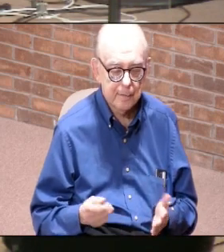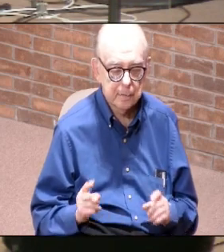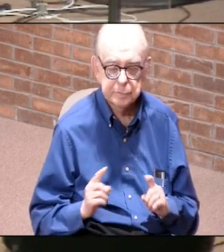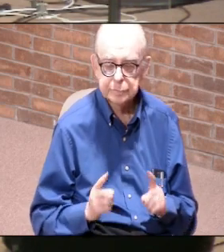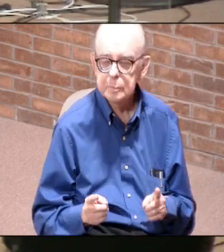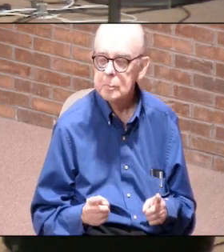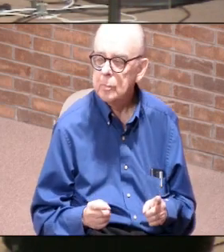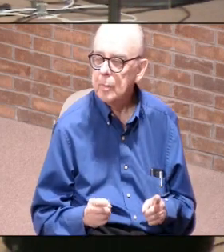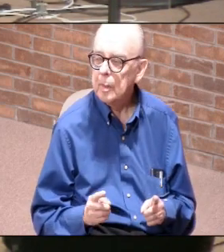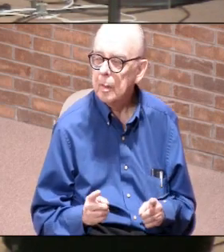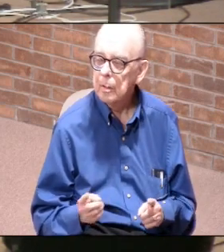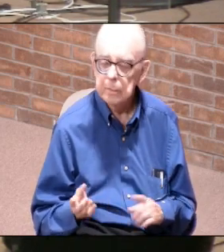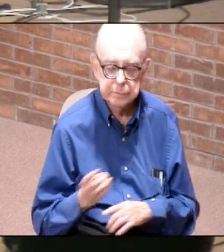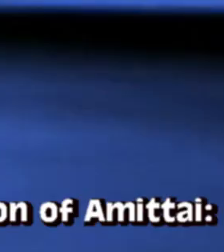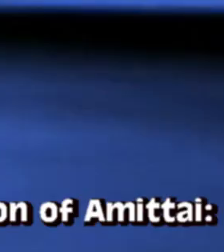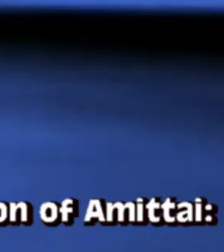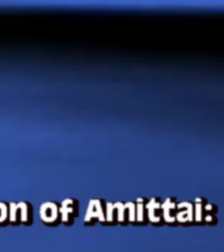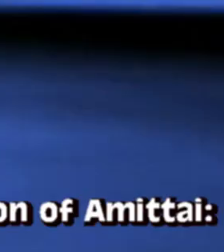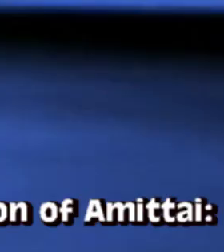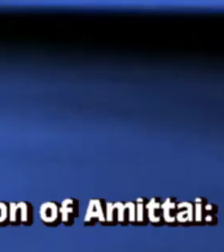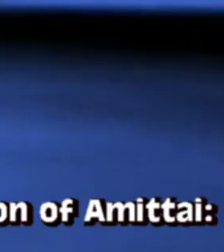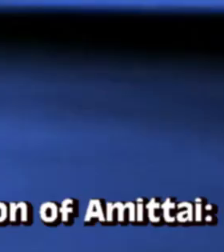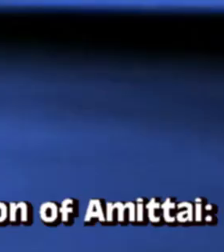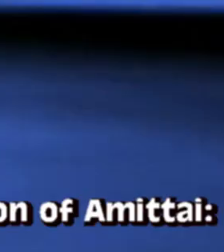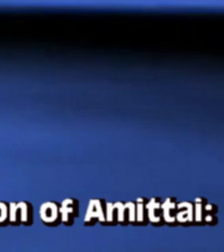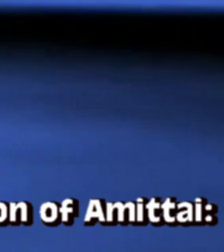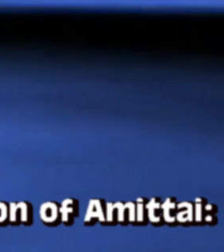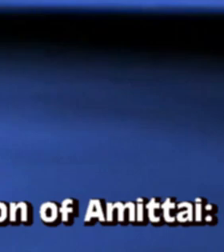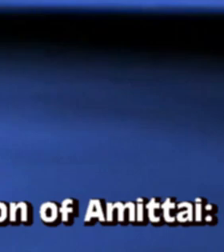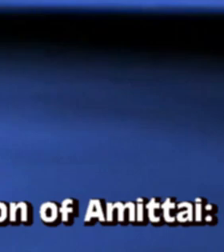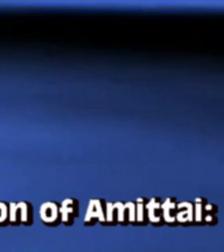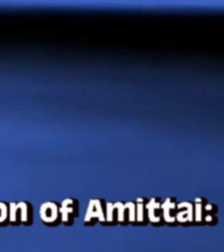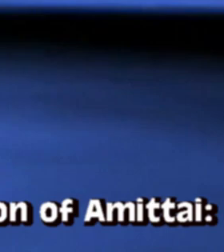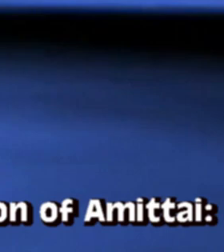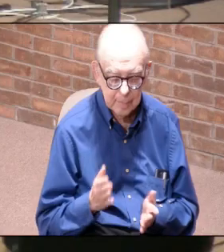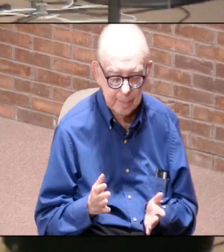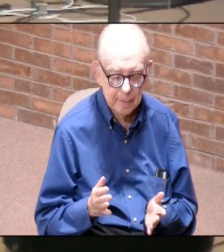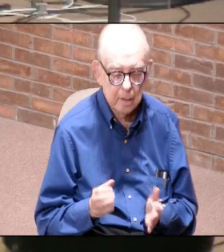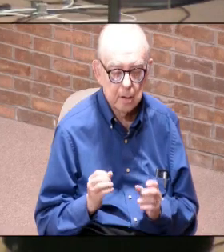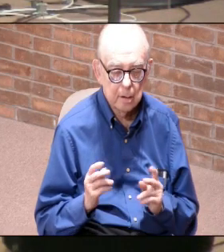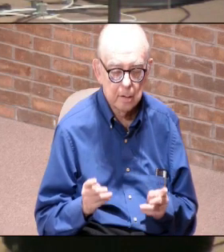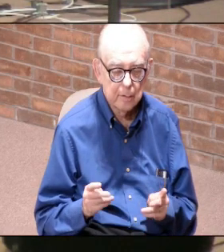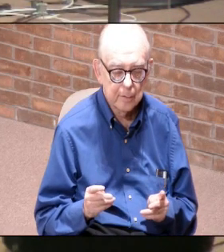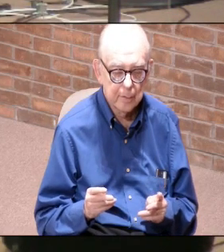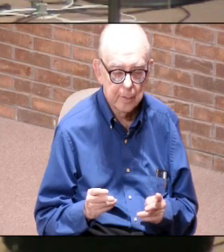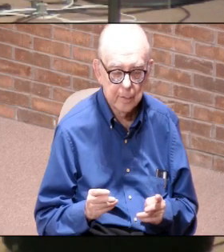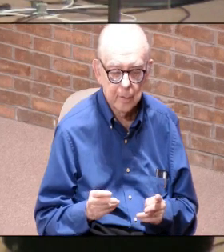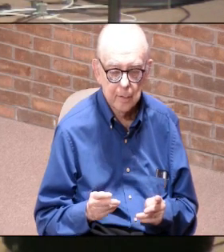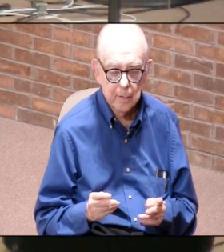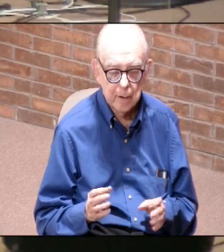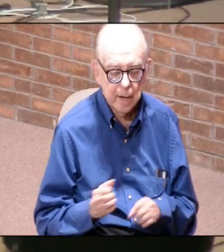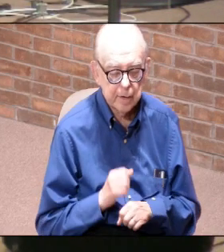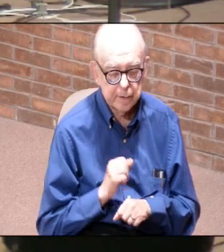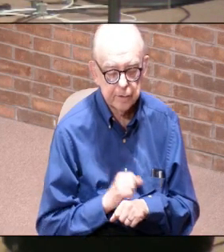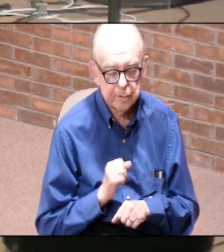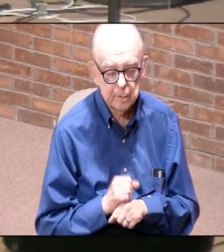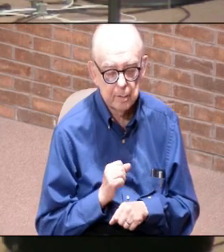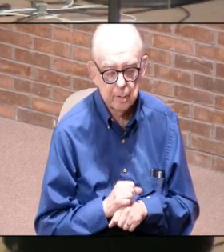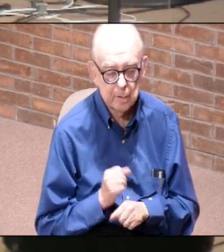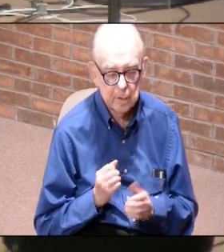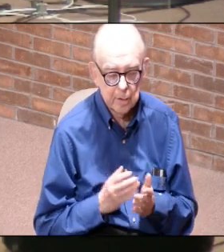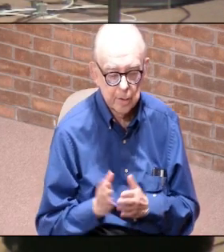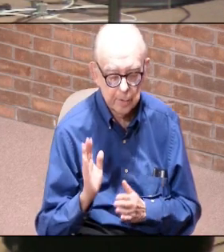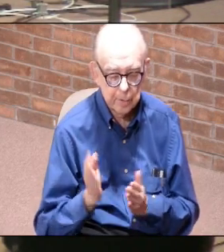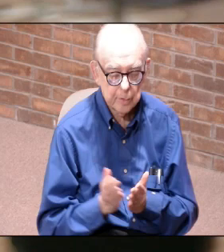like this. It starts out, one day God spoke his word to Jonah, the son of Amittai, okay? And this is how he gets his mission, okay? It's through